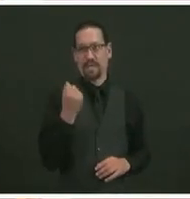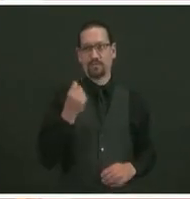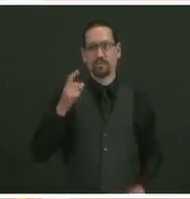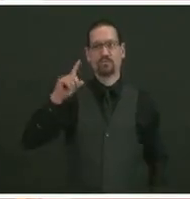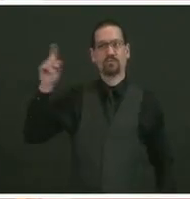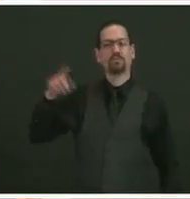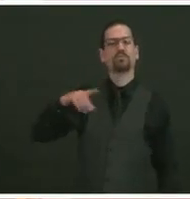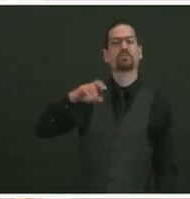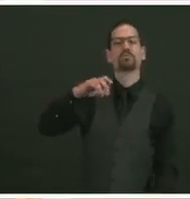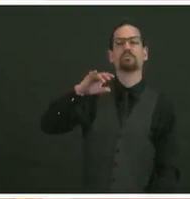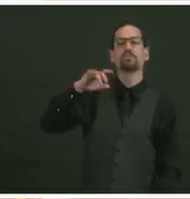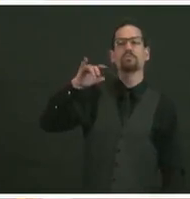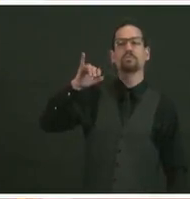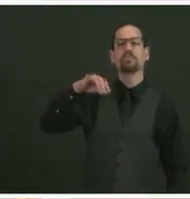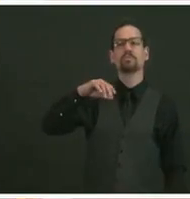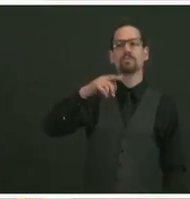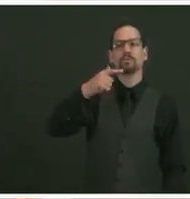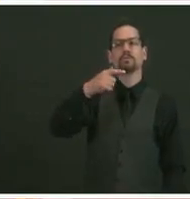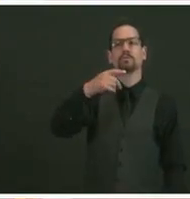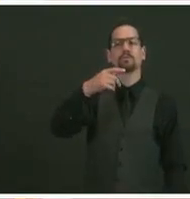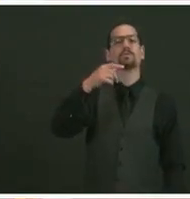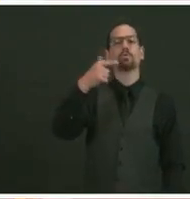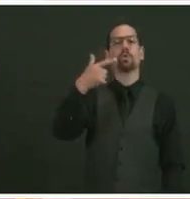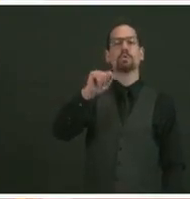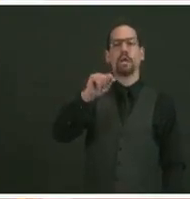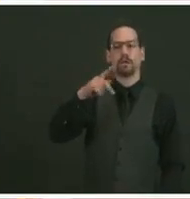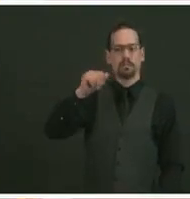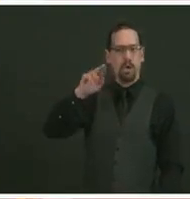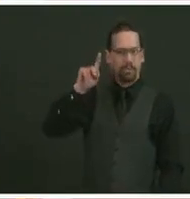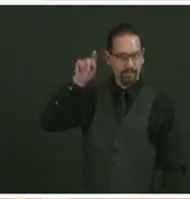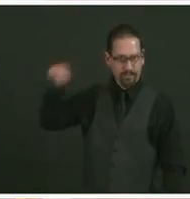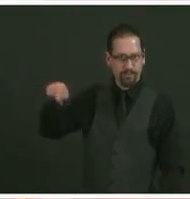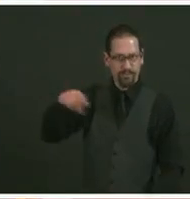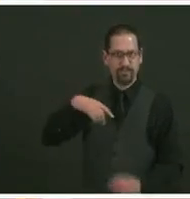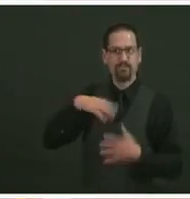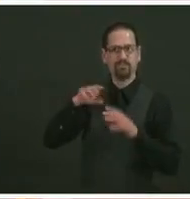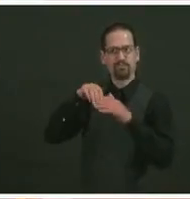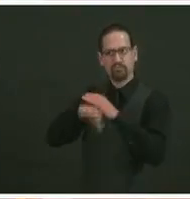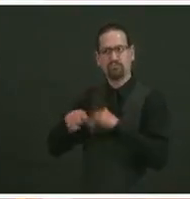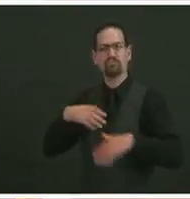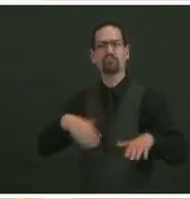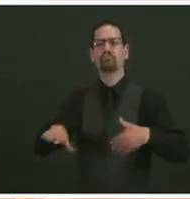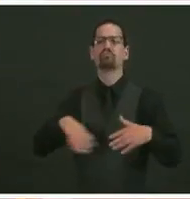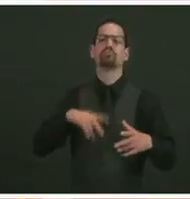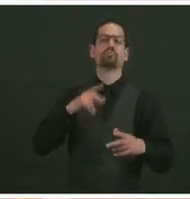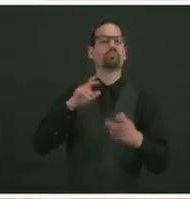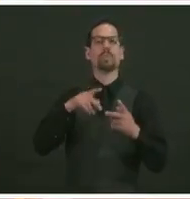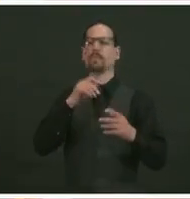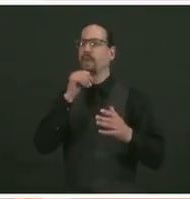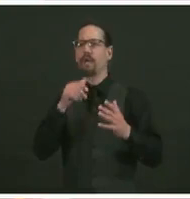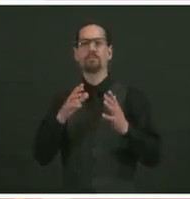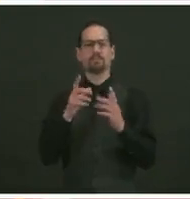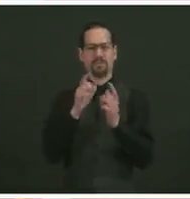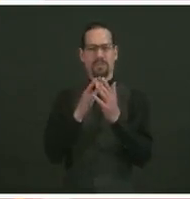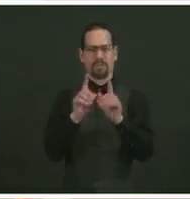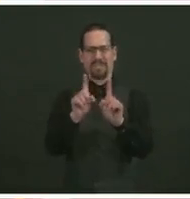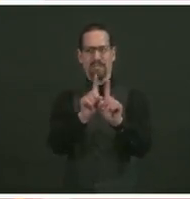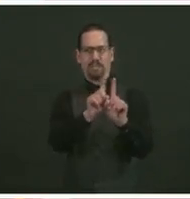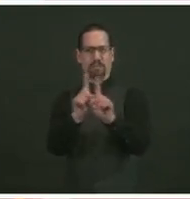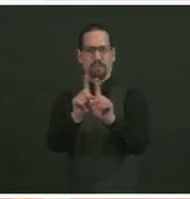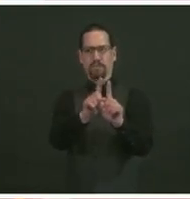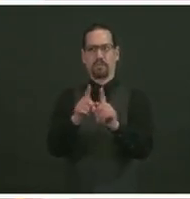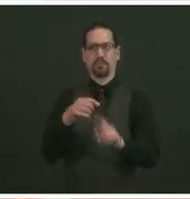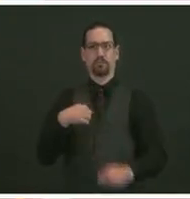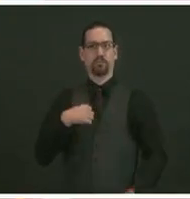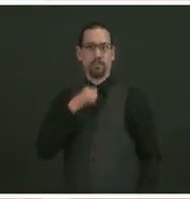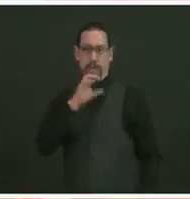time. I didn't see everybody being 6 feet apart. I'm not the 6 feet police, though, right? I didn't say anything to folks. What I did was I role modeled with